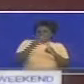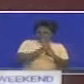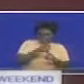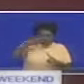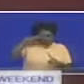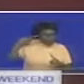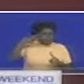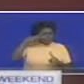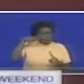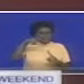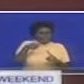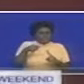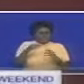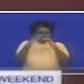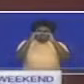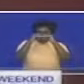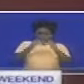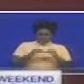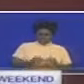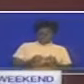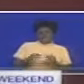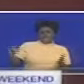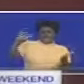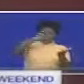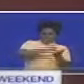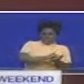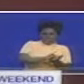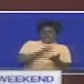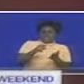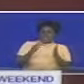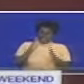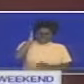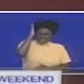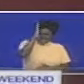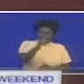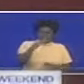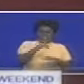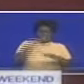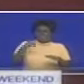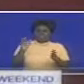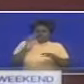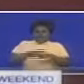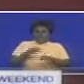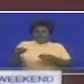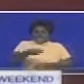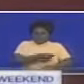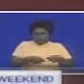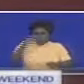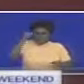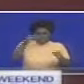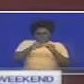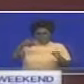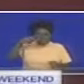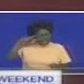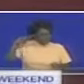causing a downgrading of our airport, which has a direct effect on our economy. And if you remember, what Al-Shabaab has vowed to do